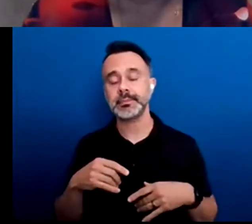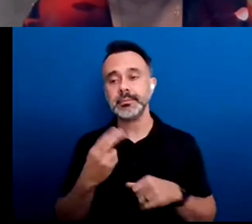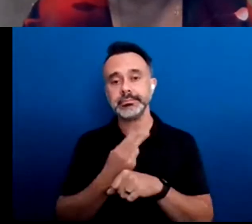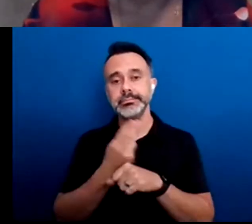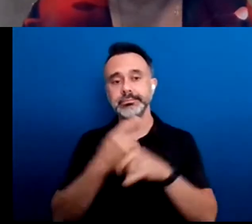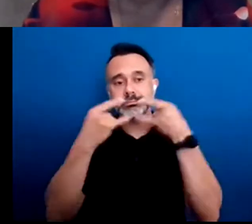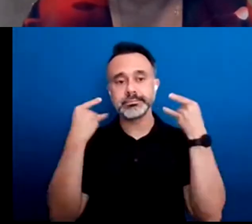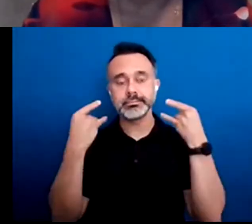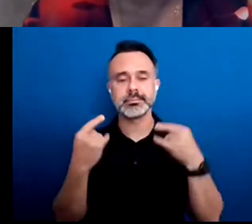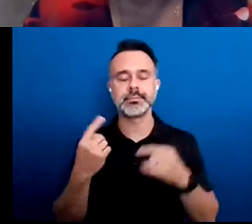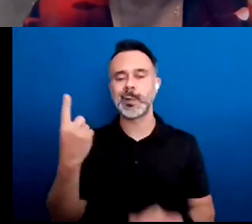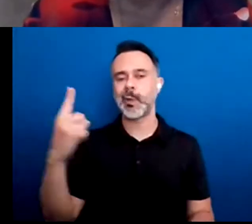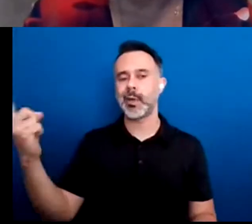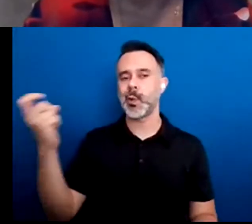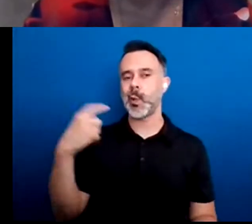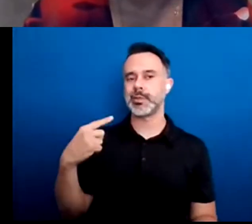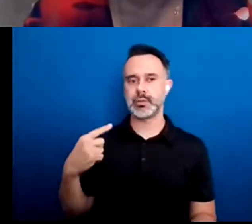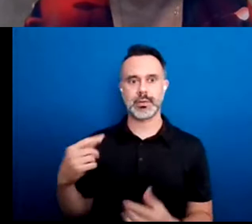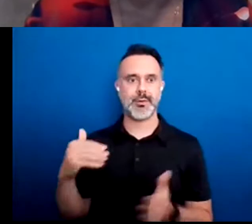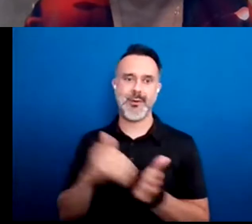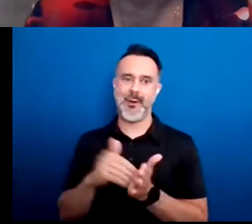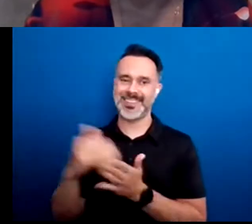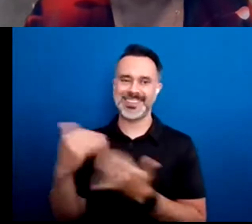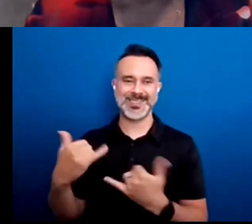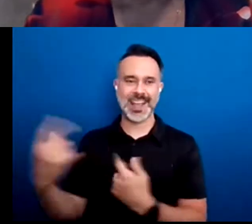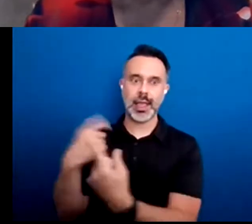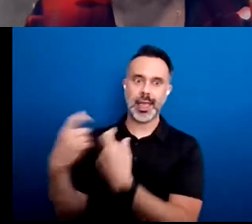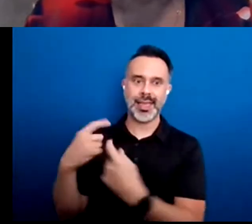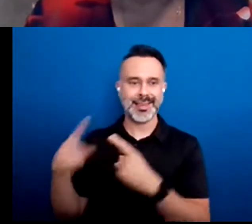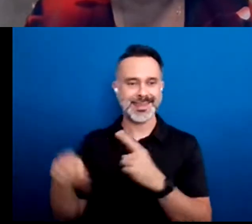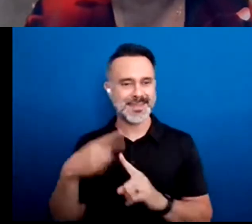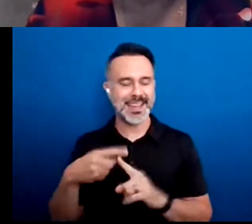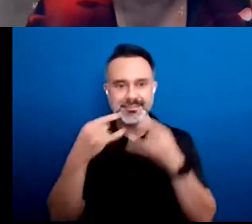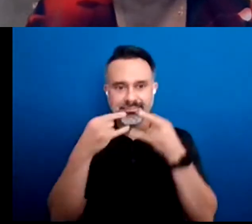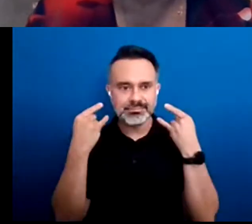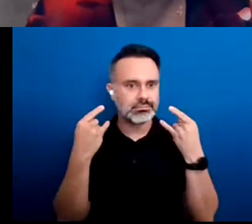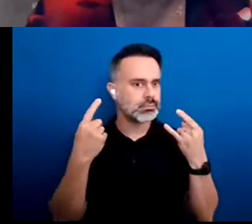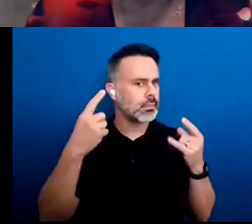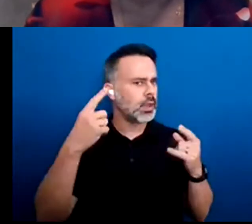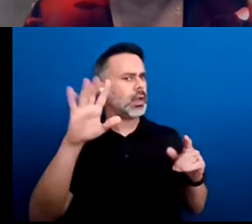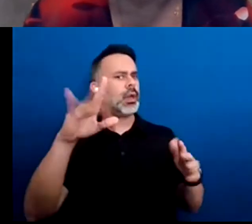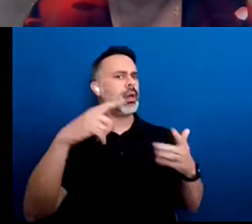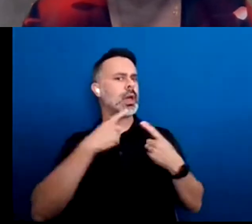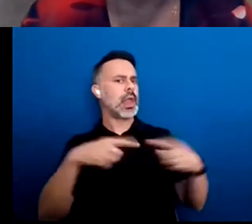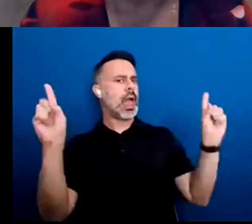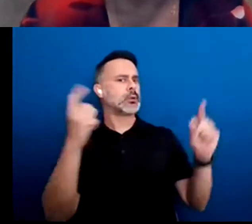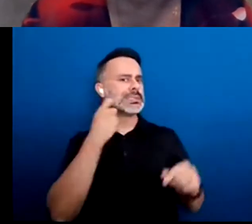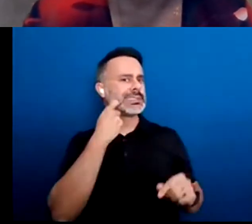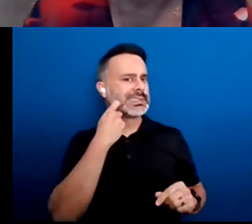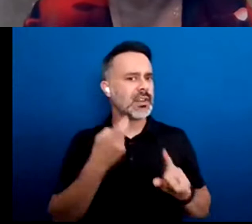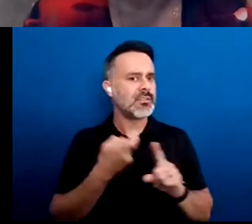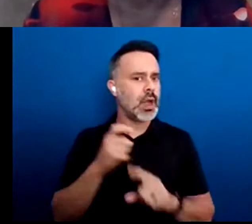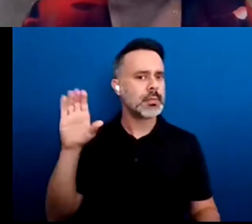one of the questions we've been asked a lot today is about the meaning of the announcement that was made by the Centers for